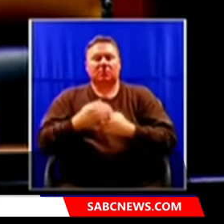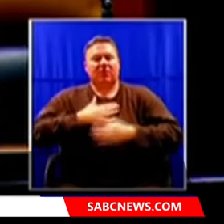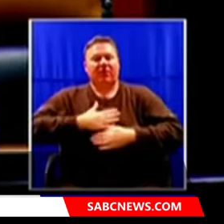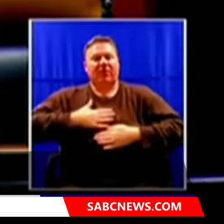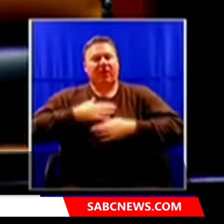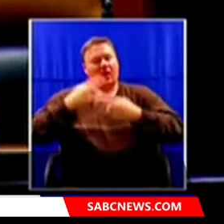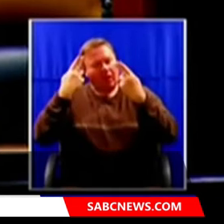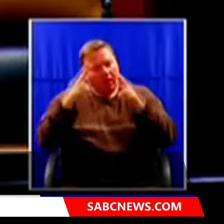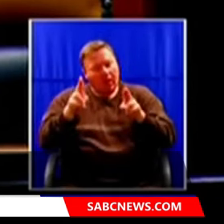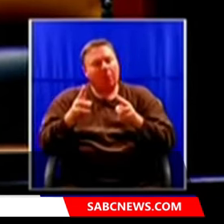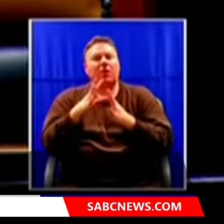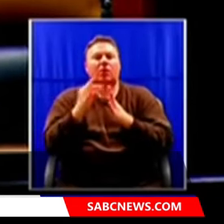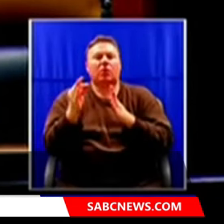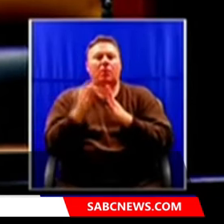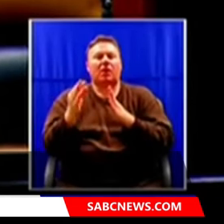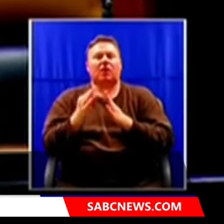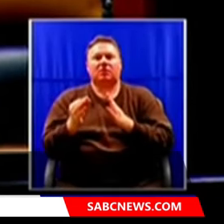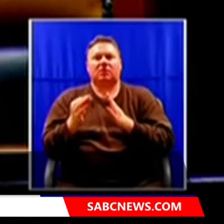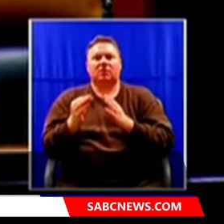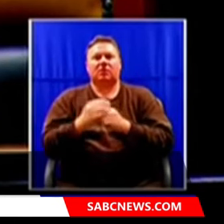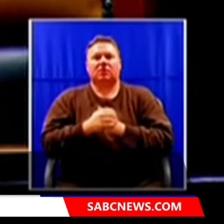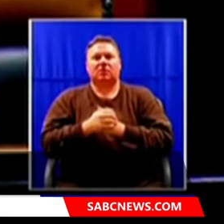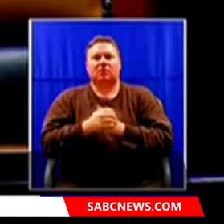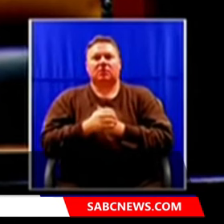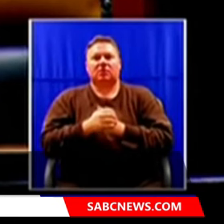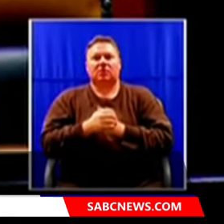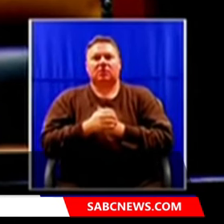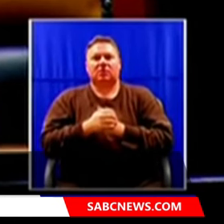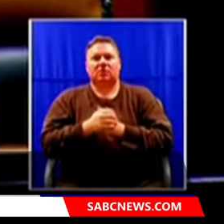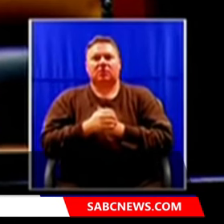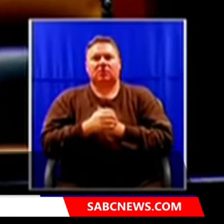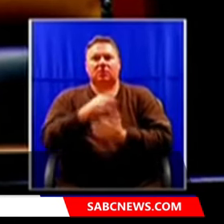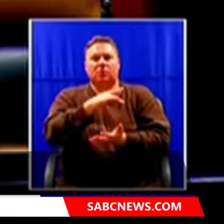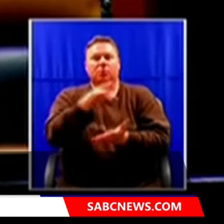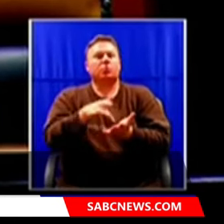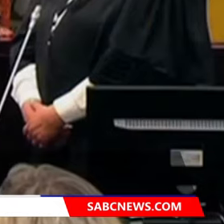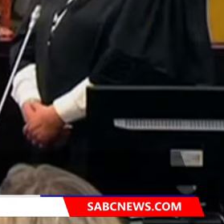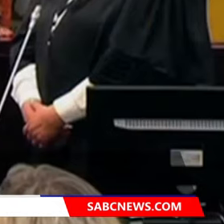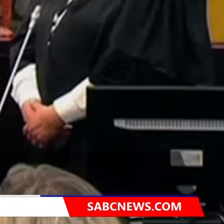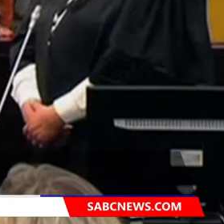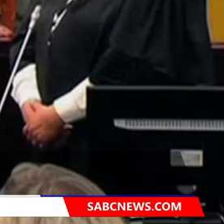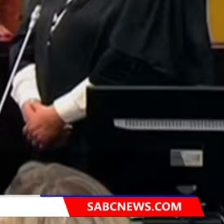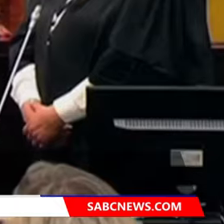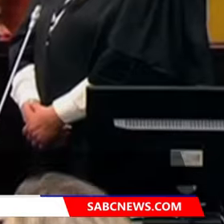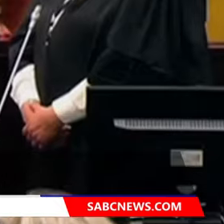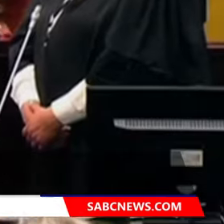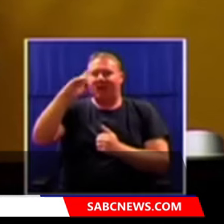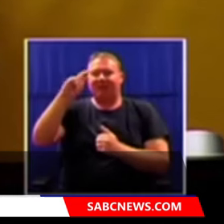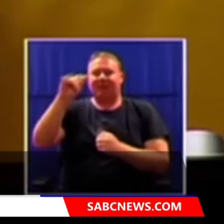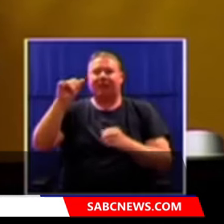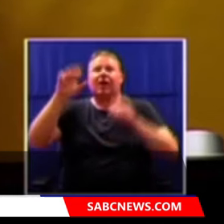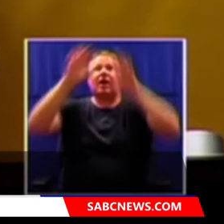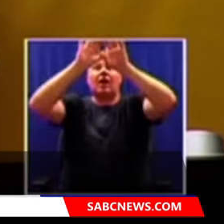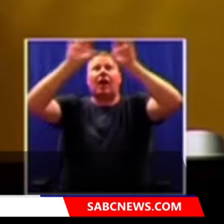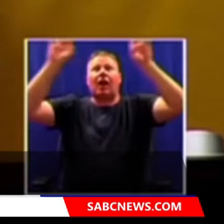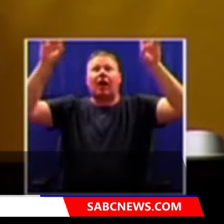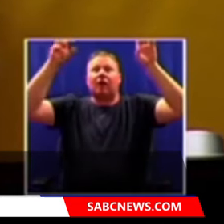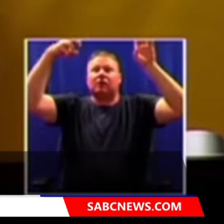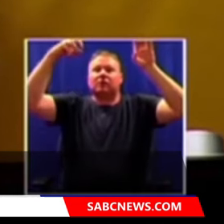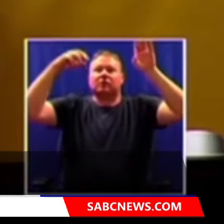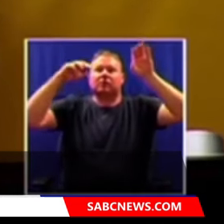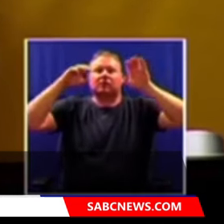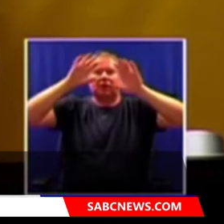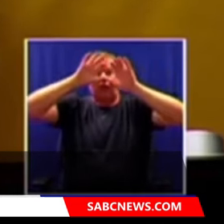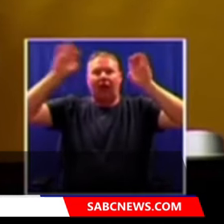been nominated as a candidate for the position of Speaker of this august house. But on Wednesday, the 3rd of April,